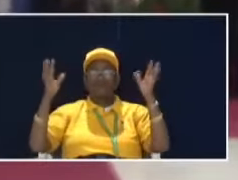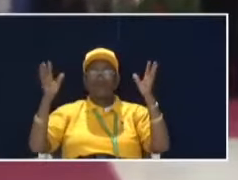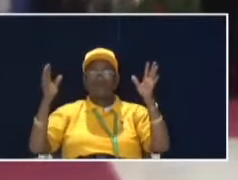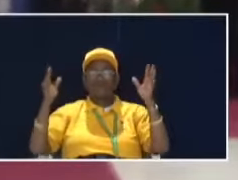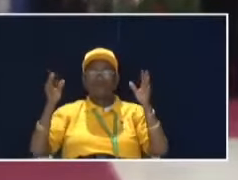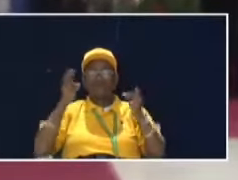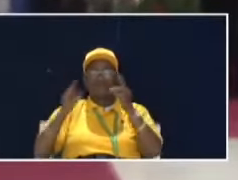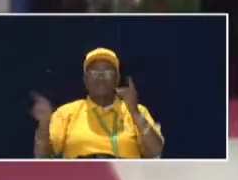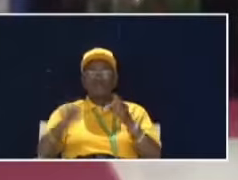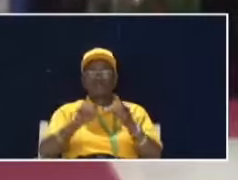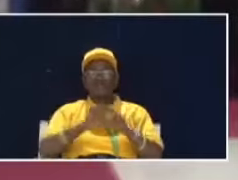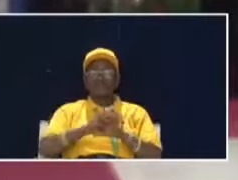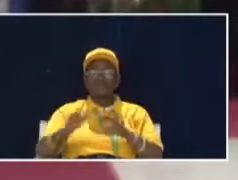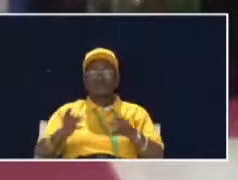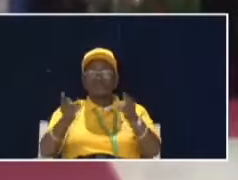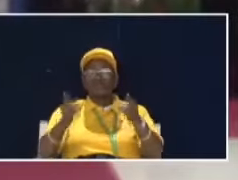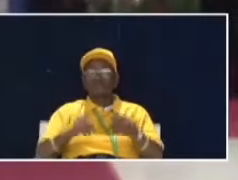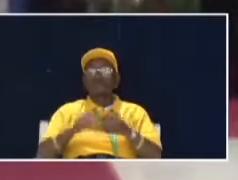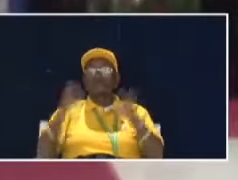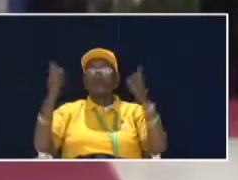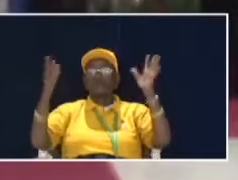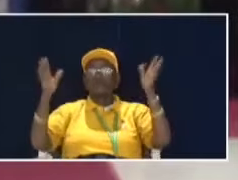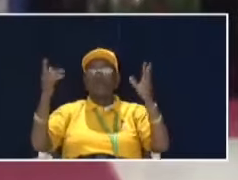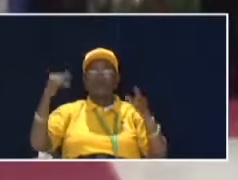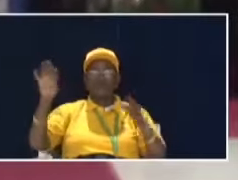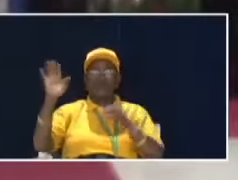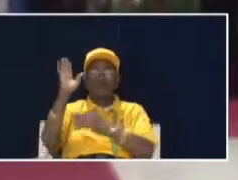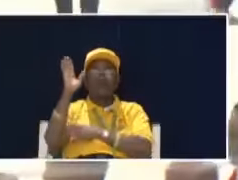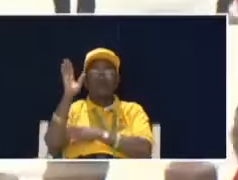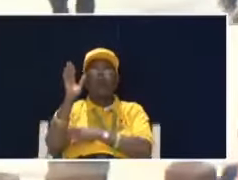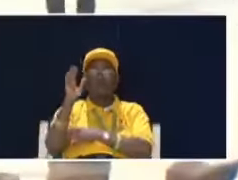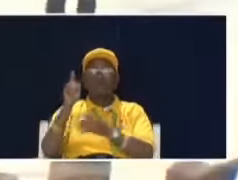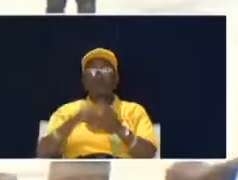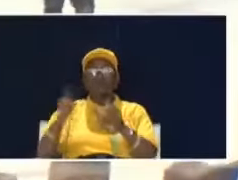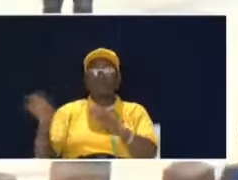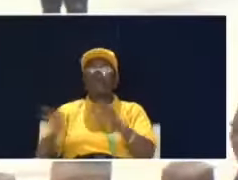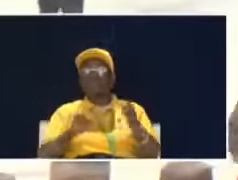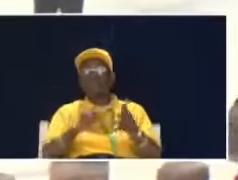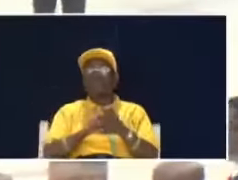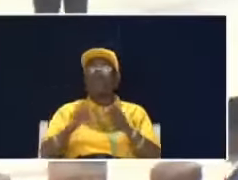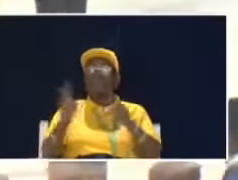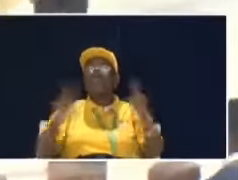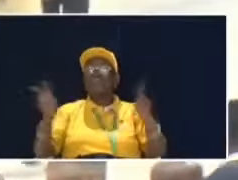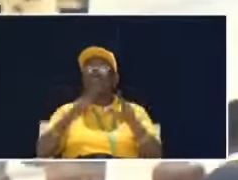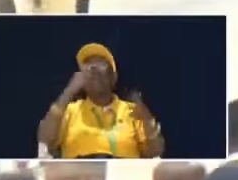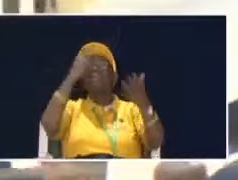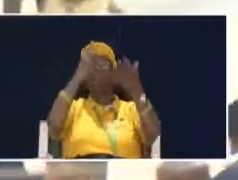it, and do it very well. 3.